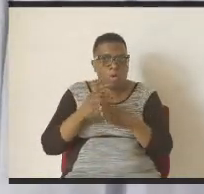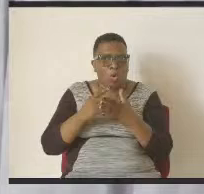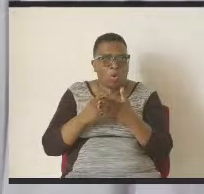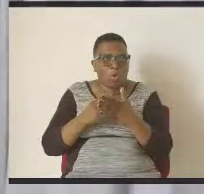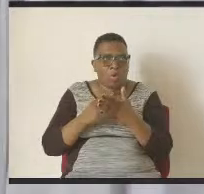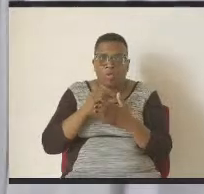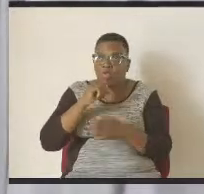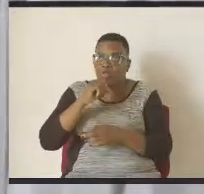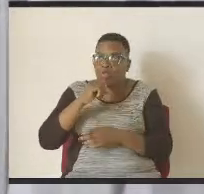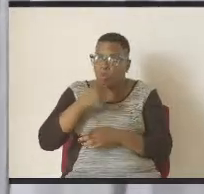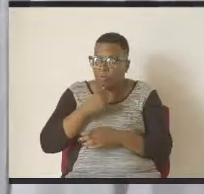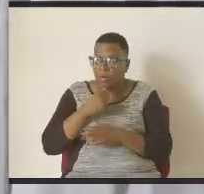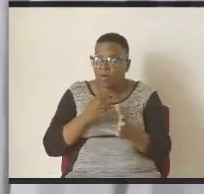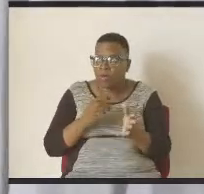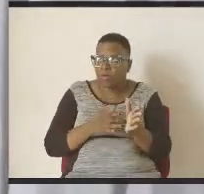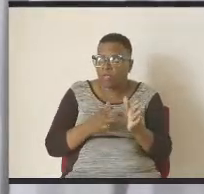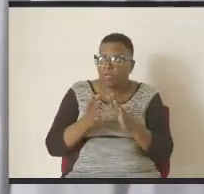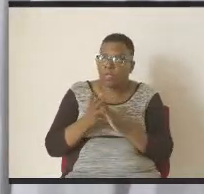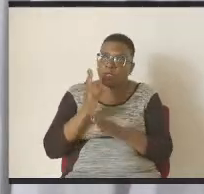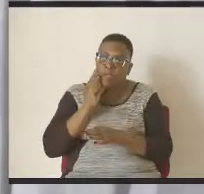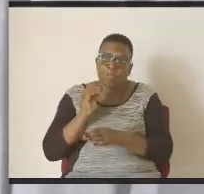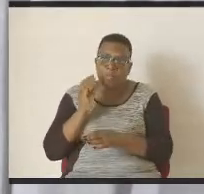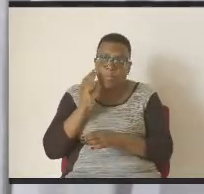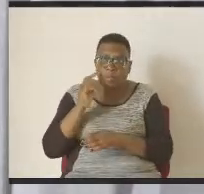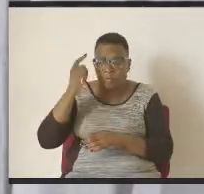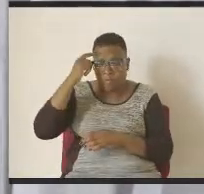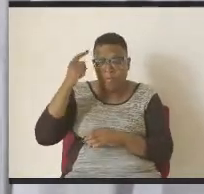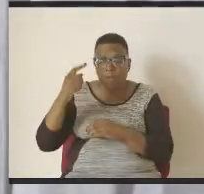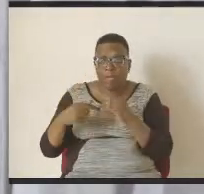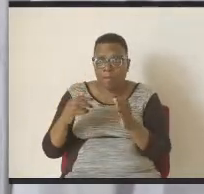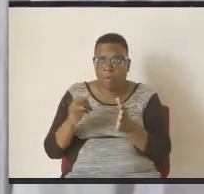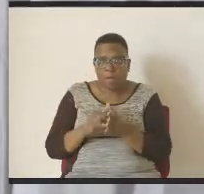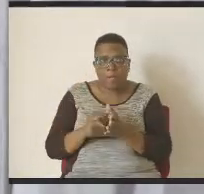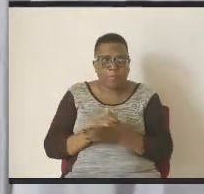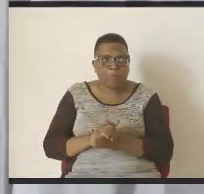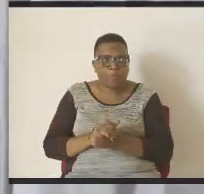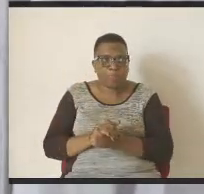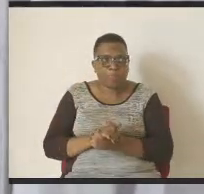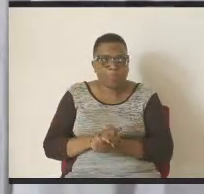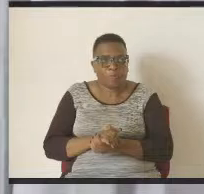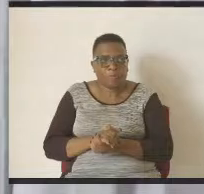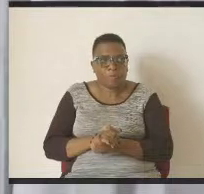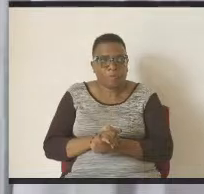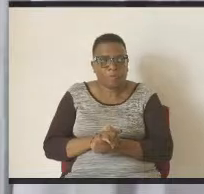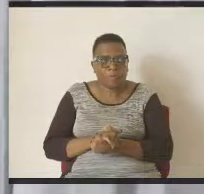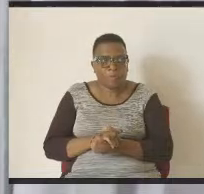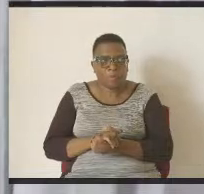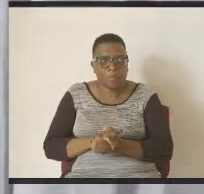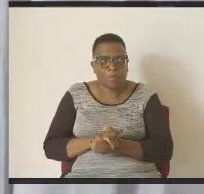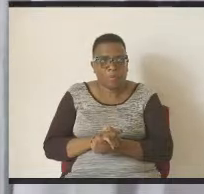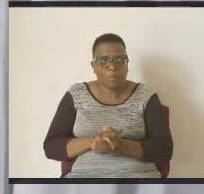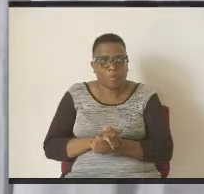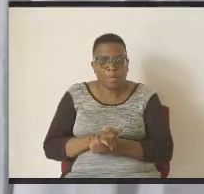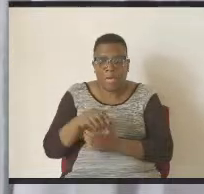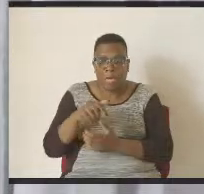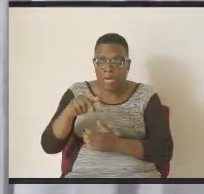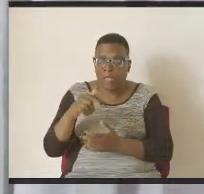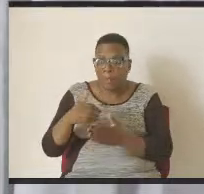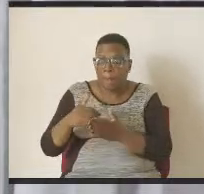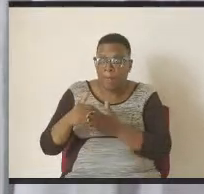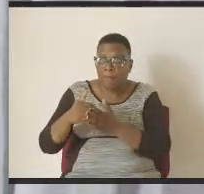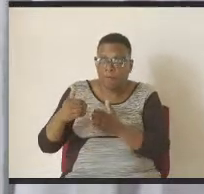suffering that Jesus went through. Just think about that. 44%. And this is prior to the